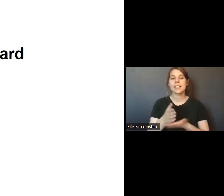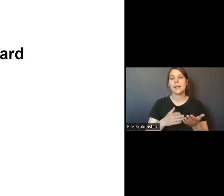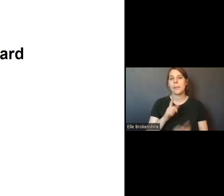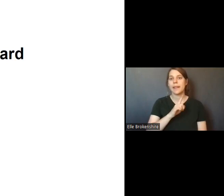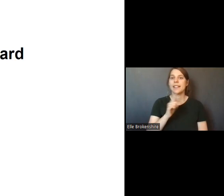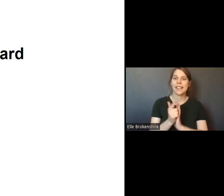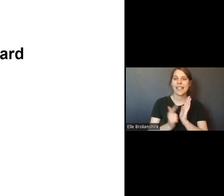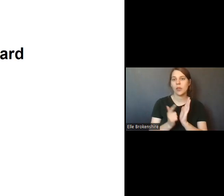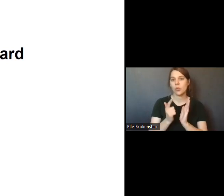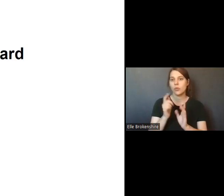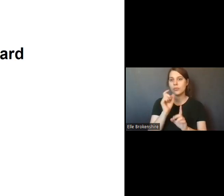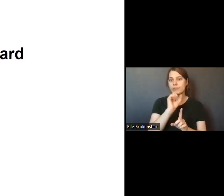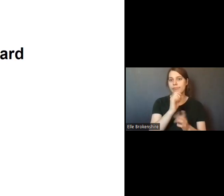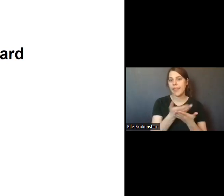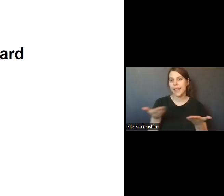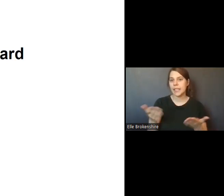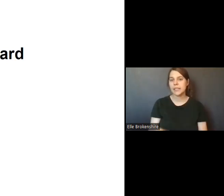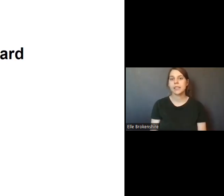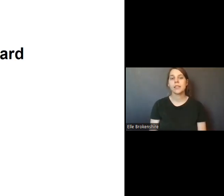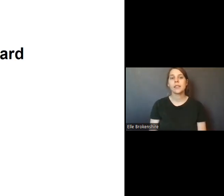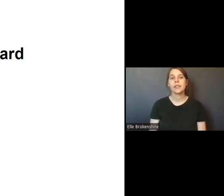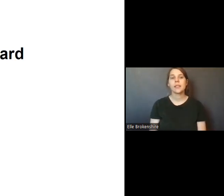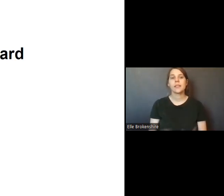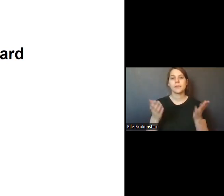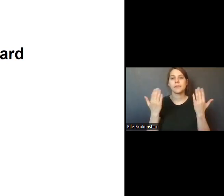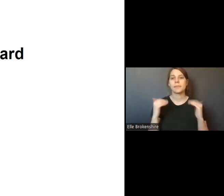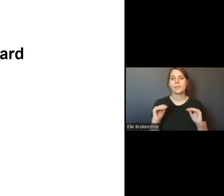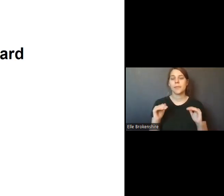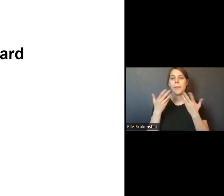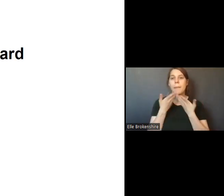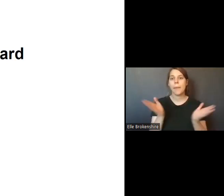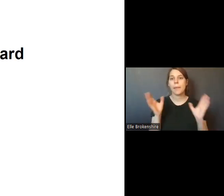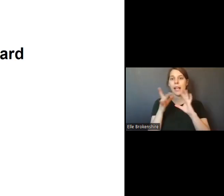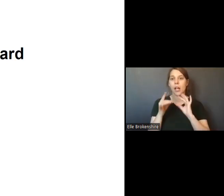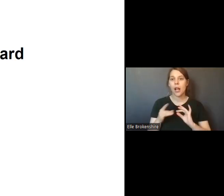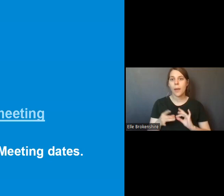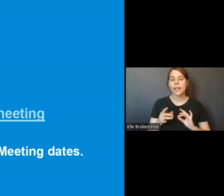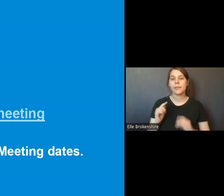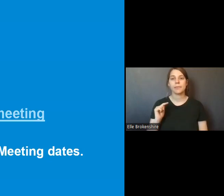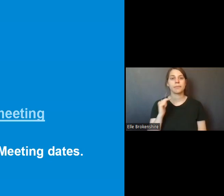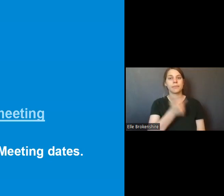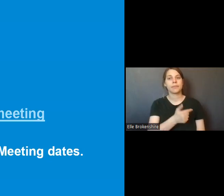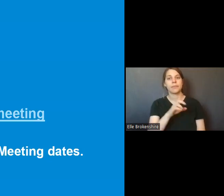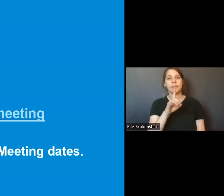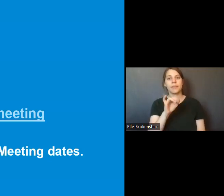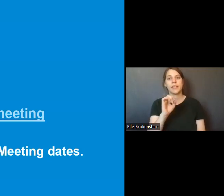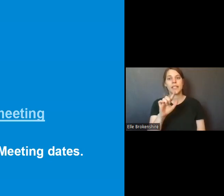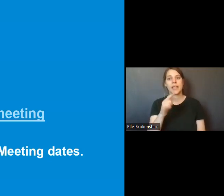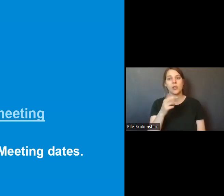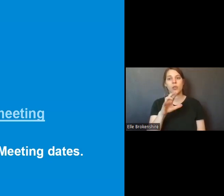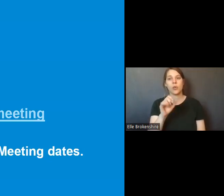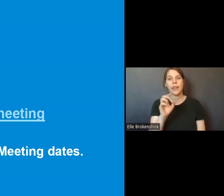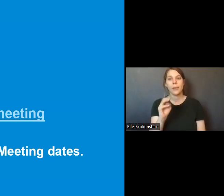matters. Moving on, next on the agenda is our public comment, and I will turn it over to Daniel Granville.